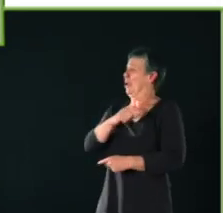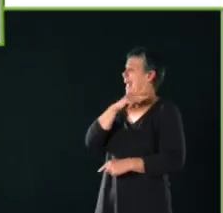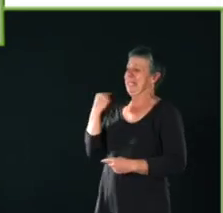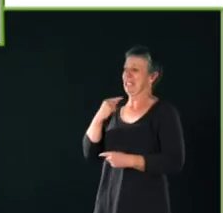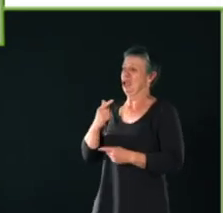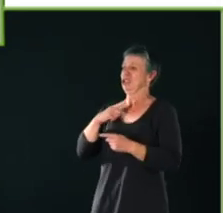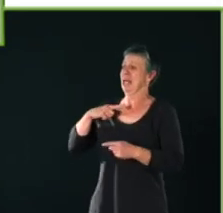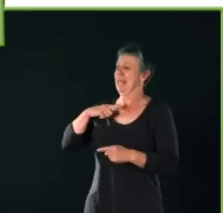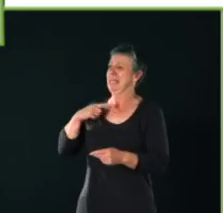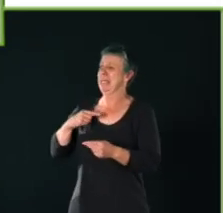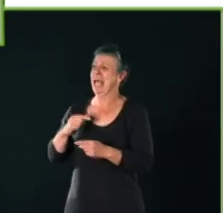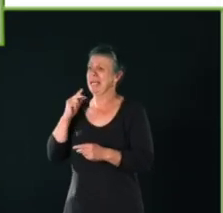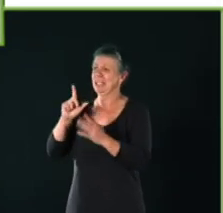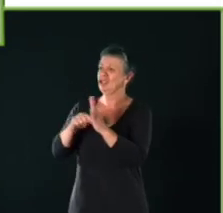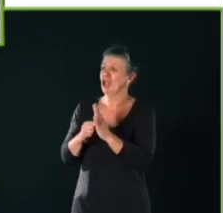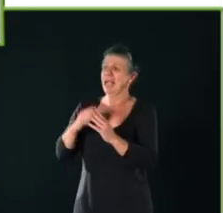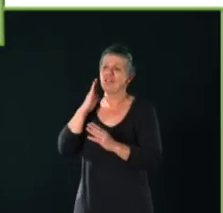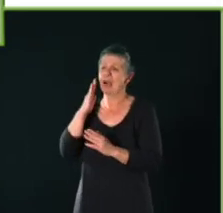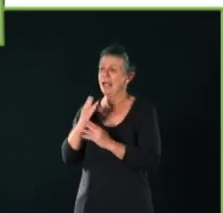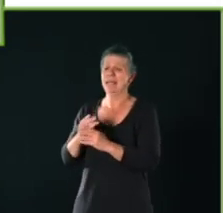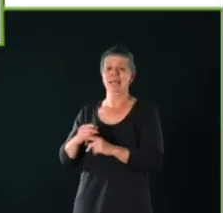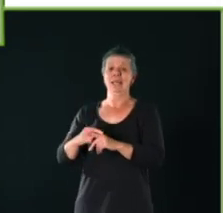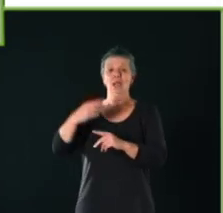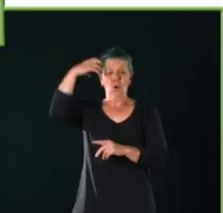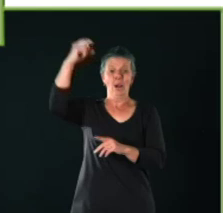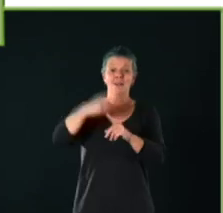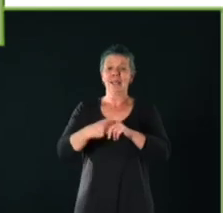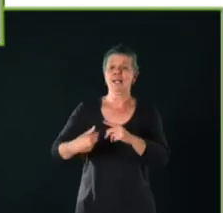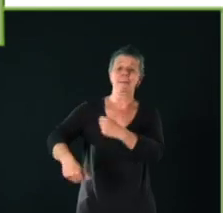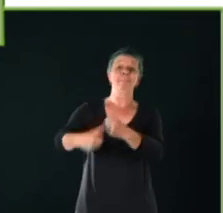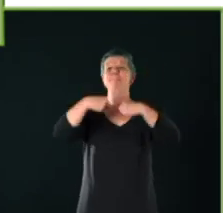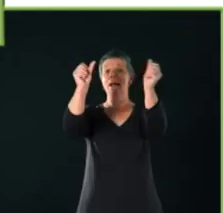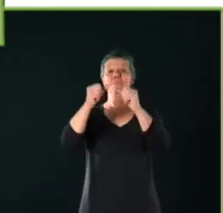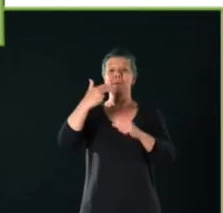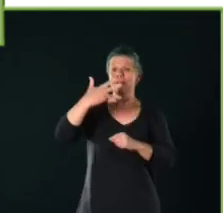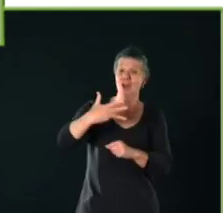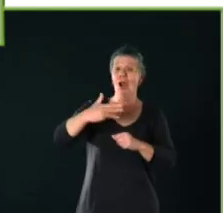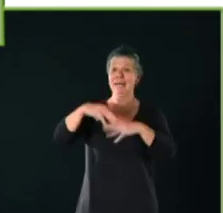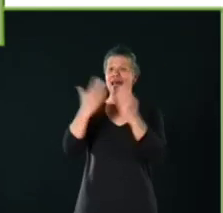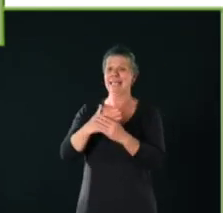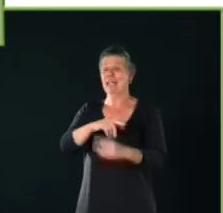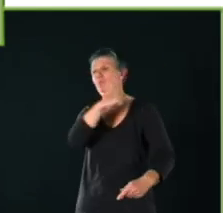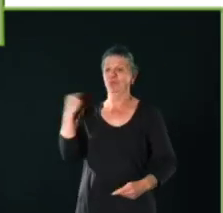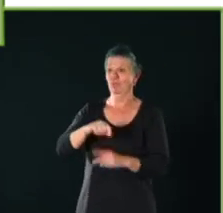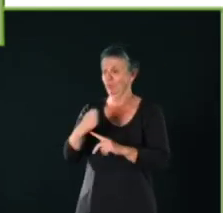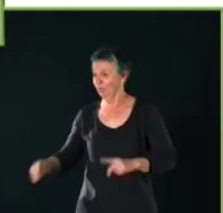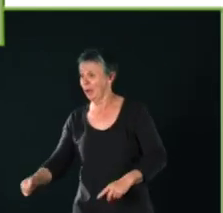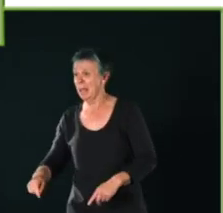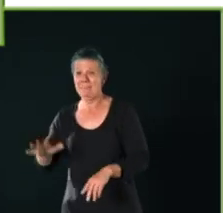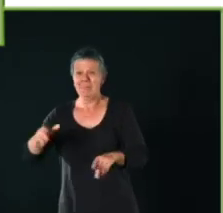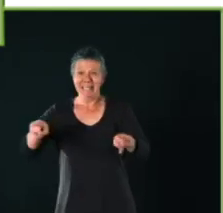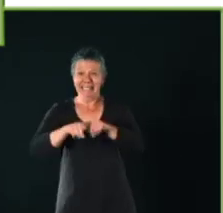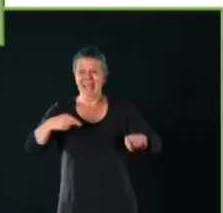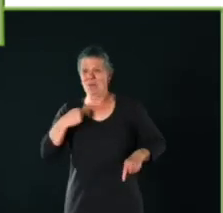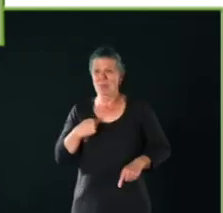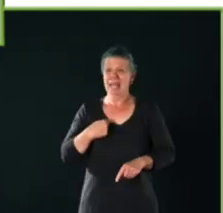The execution of Lady Jane Grey. She was made Queen of England for 9 days and then she got her head chopped off. I feel this could be me in this